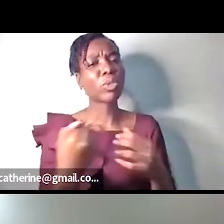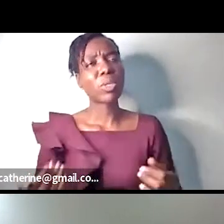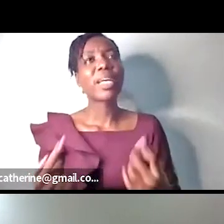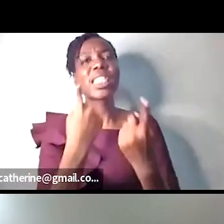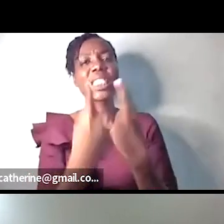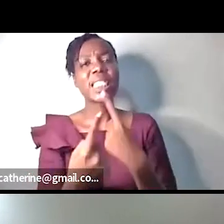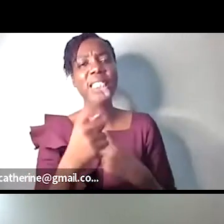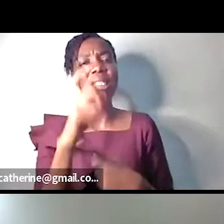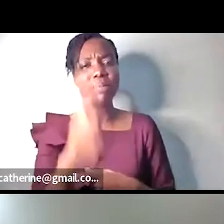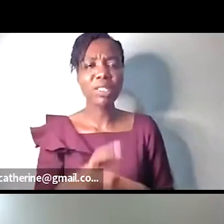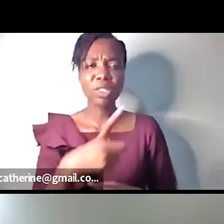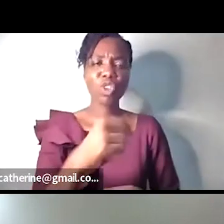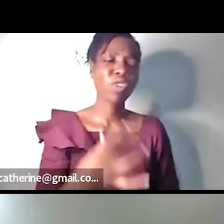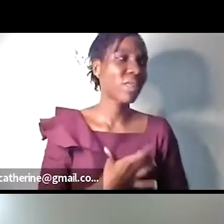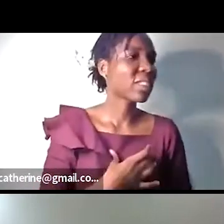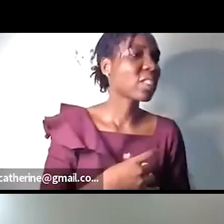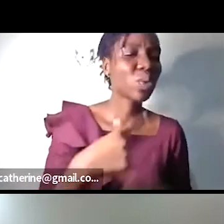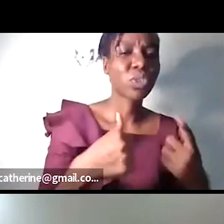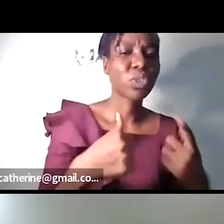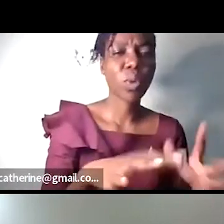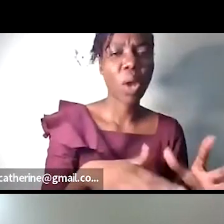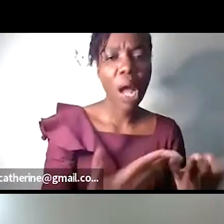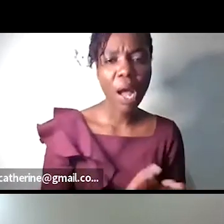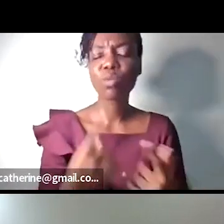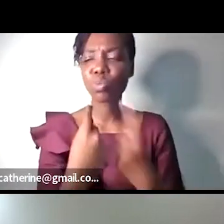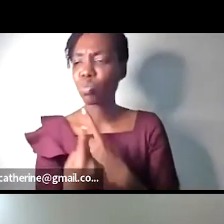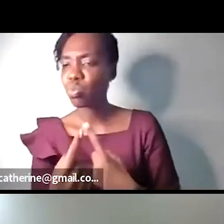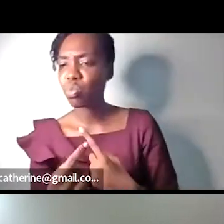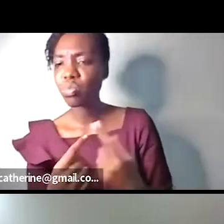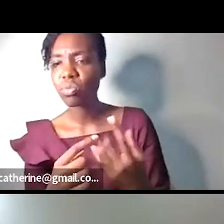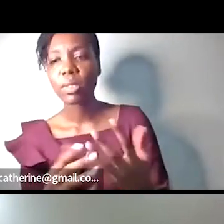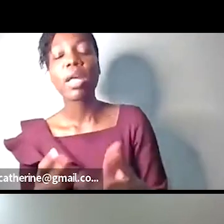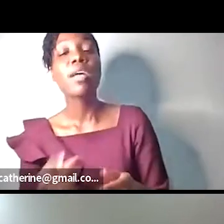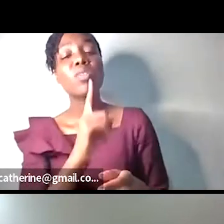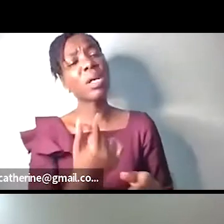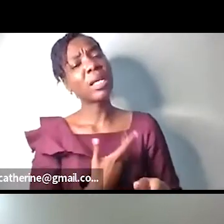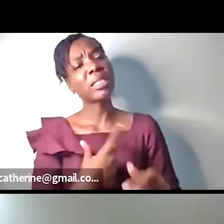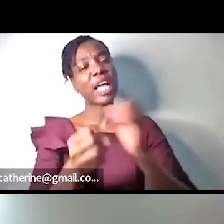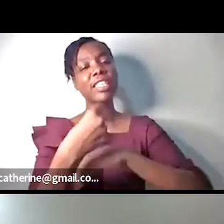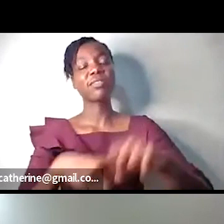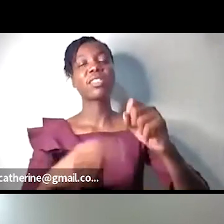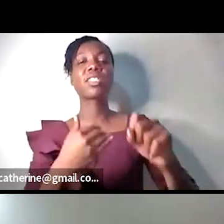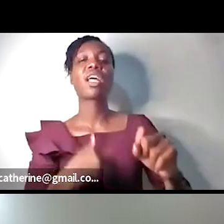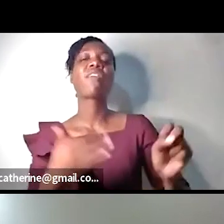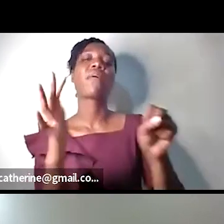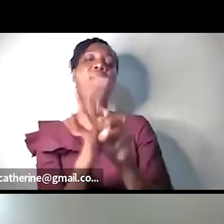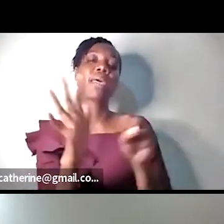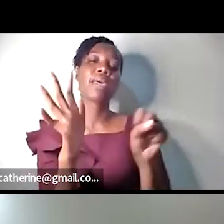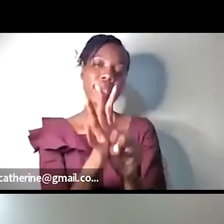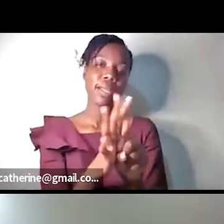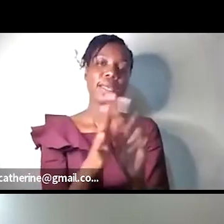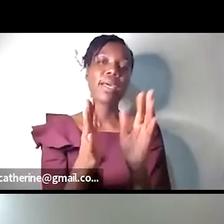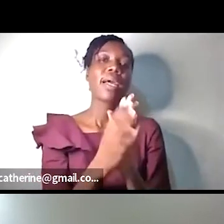is going, everything. Those we are encountering so many activities that is called for